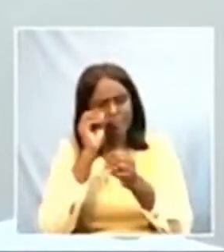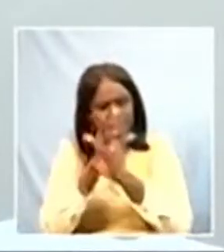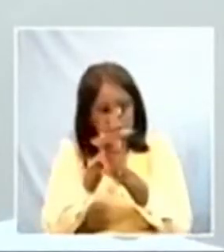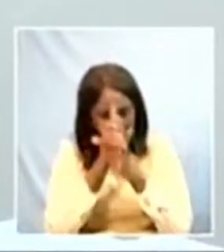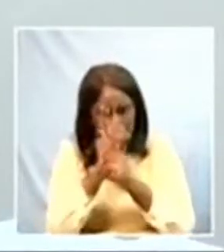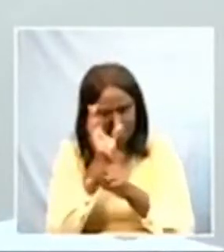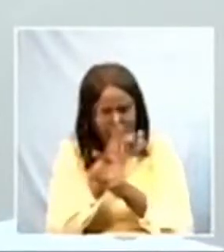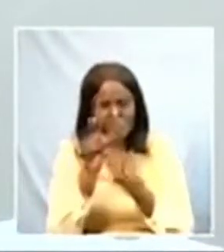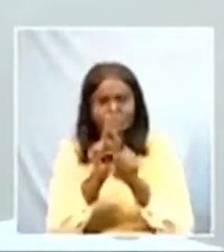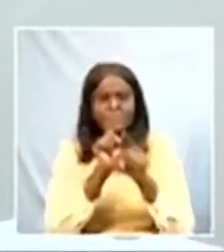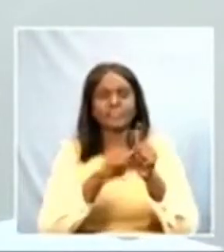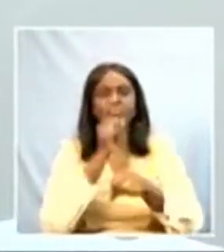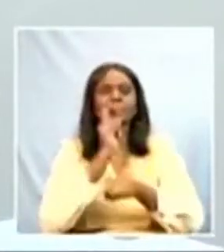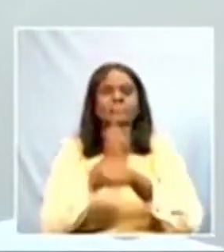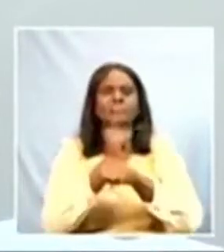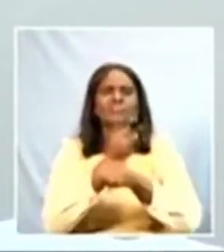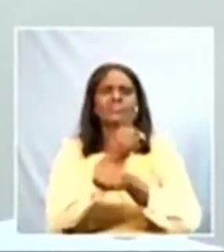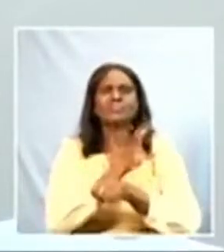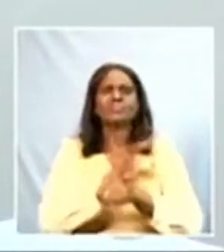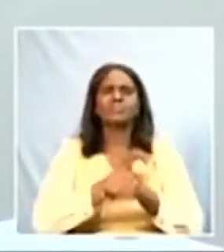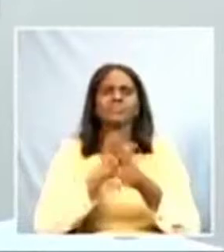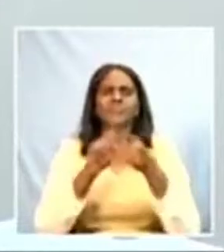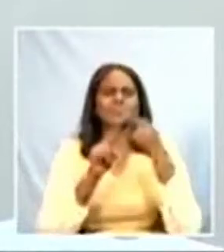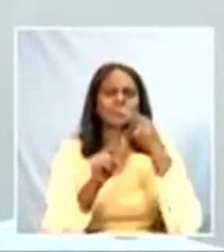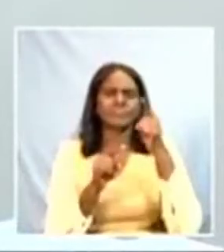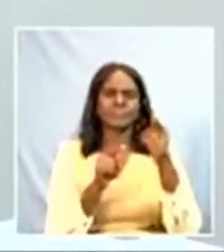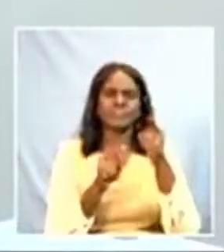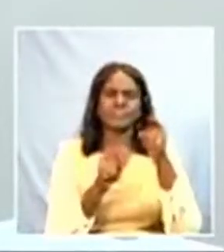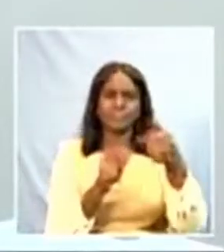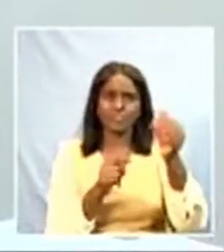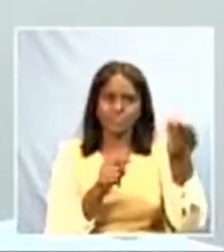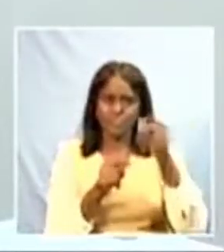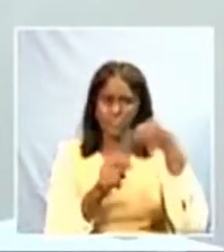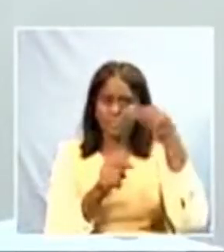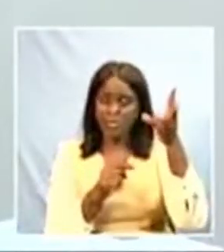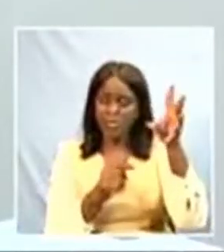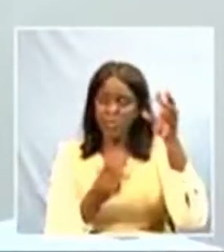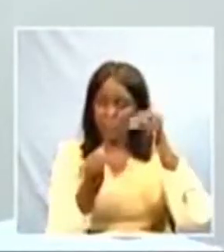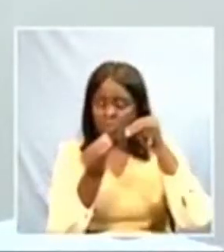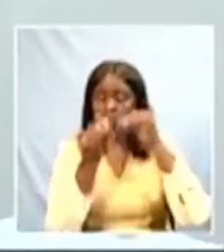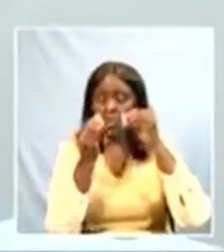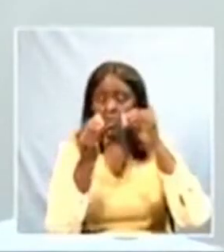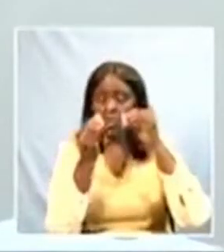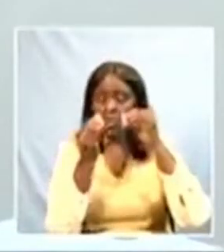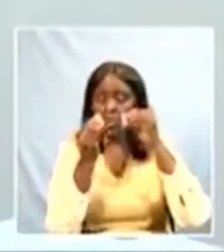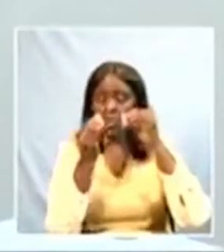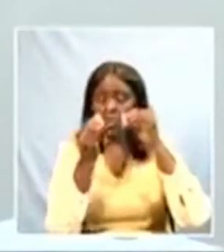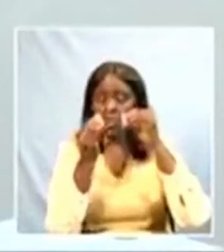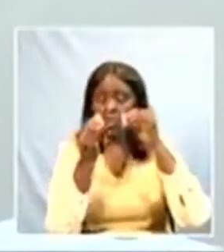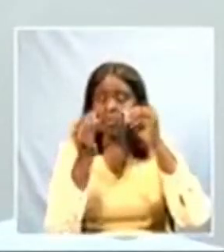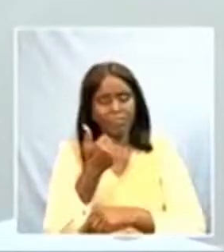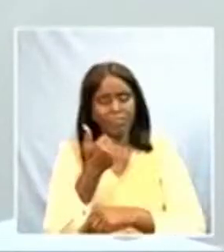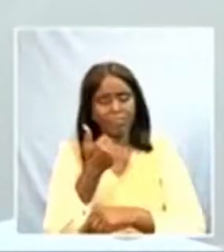decided, and you're even threatening that contractor to say you are giving you more punishment. Can he turn